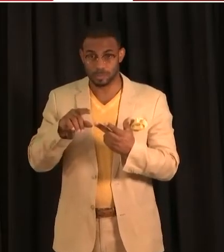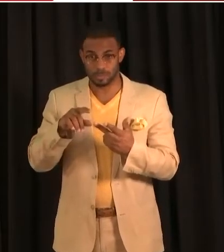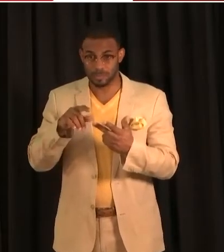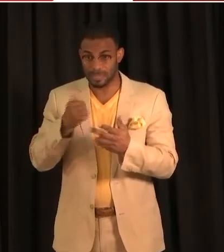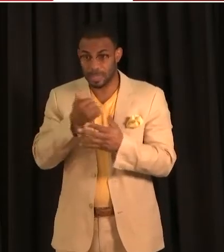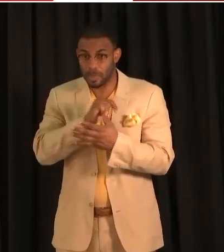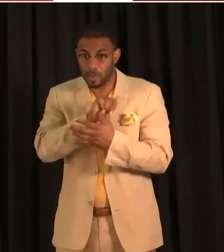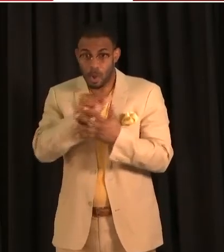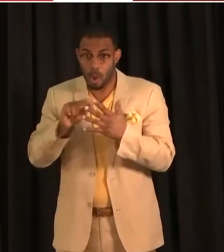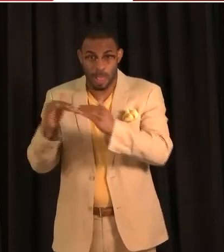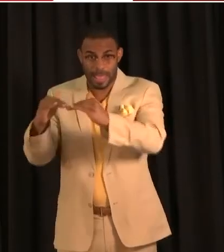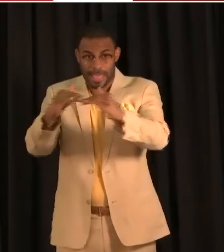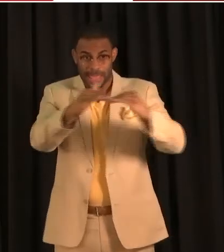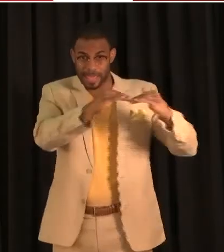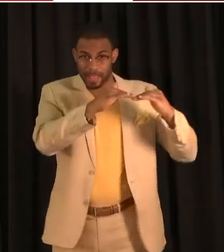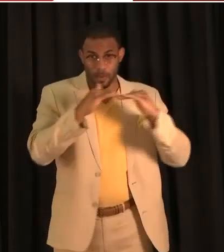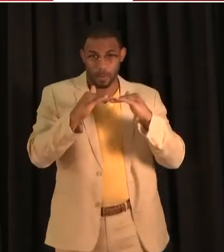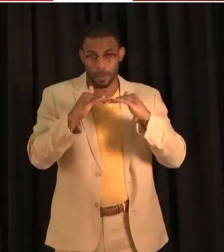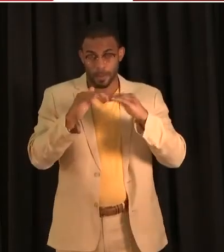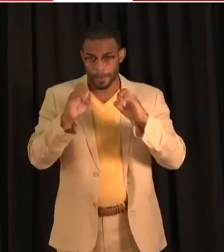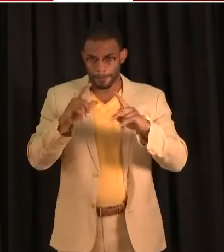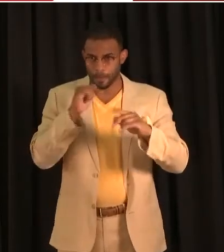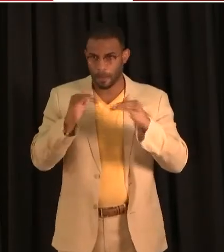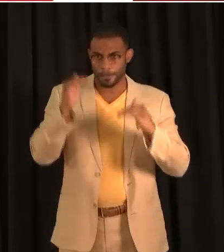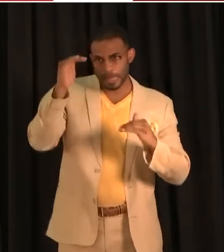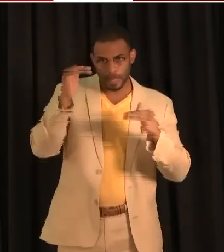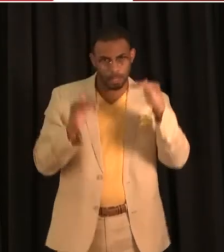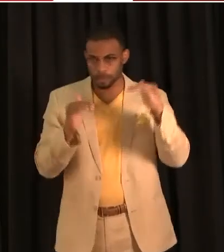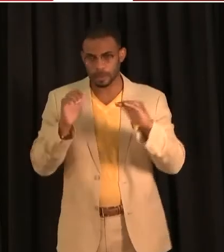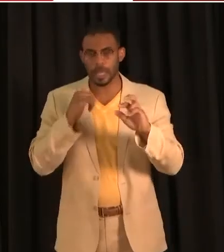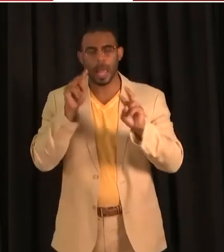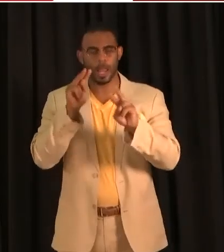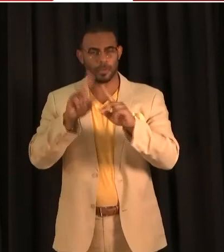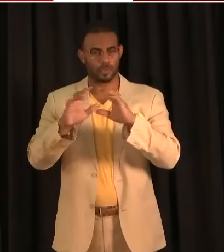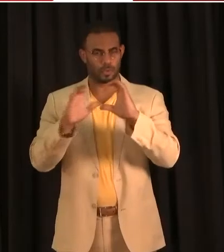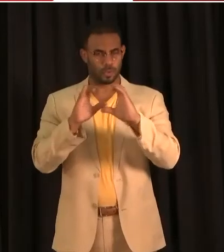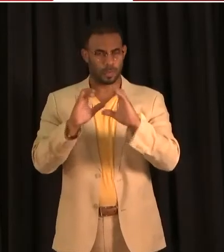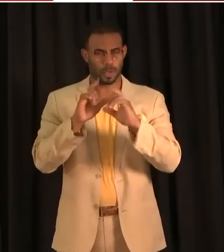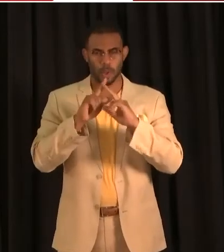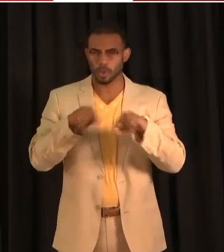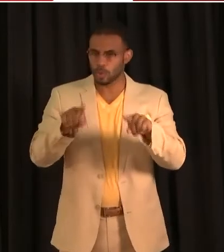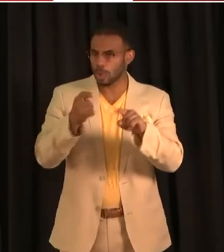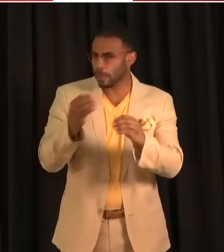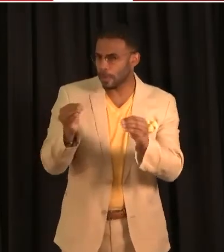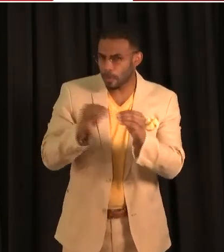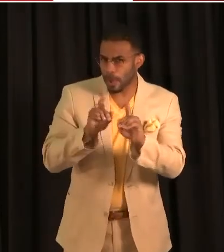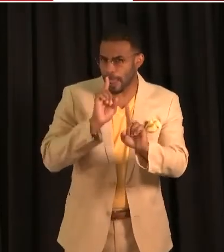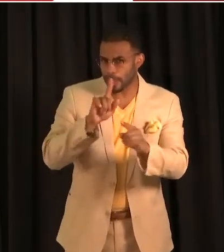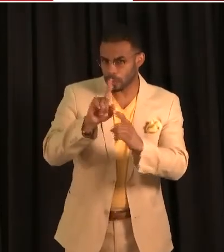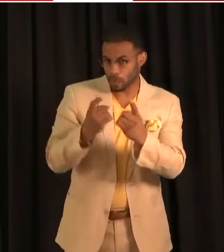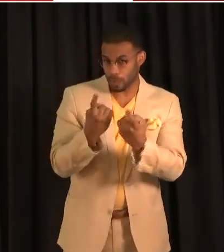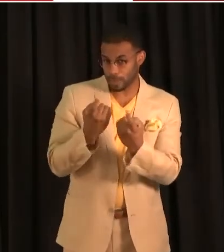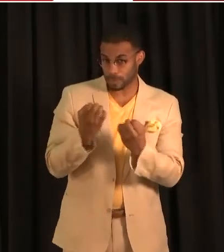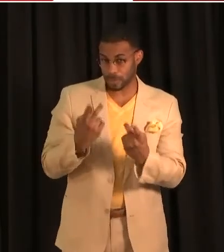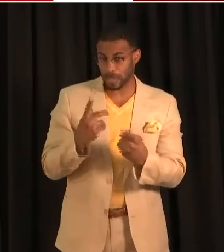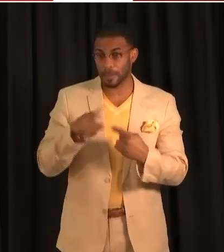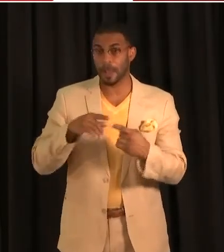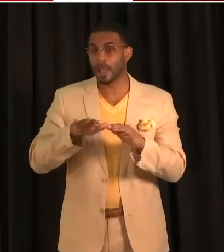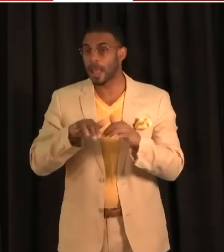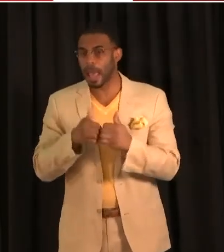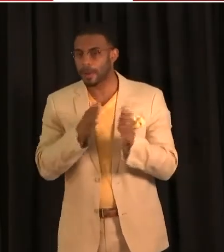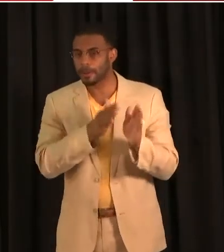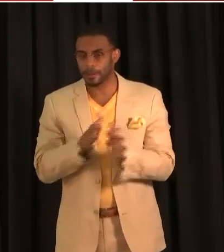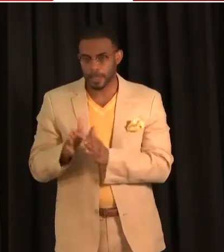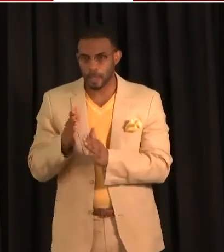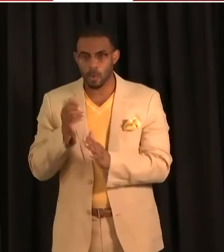physician as well. They're all treated equally as well. So I look forward to communicating and talking to you a little bit more, answering some of your questions